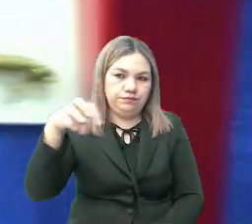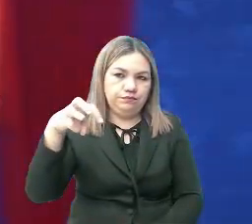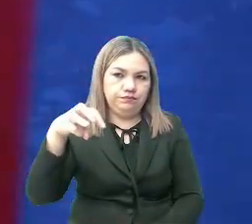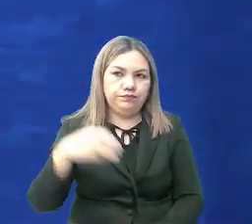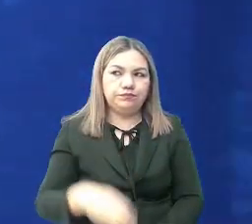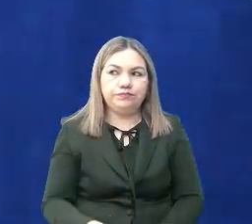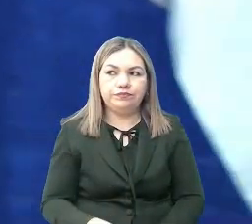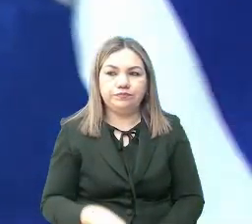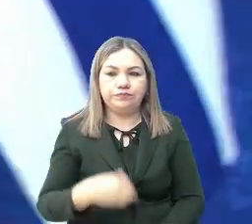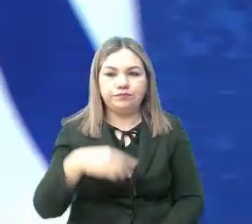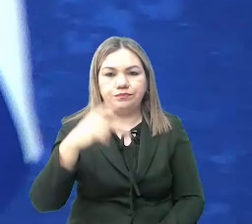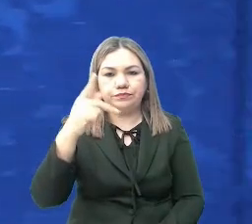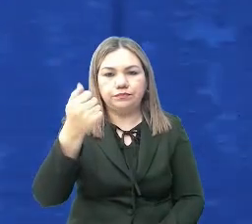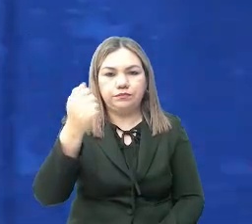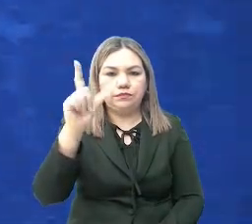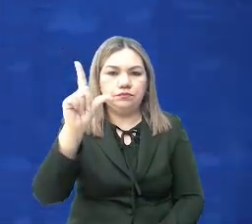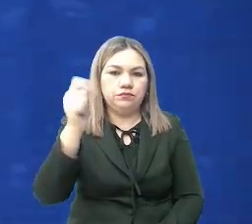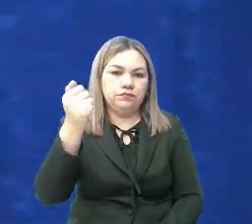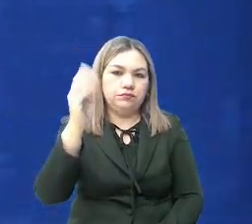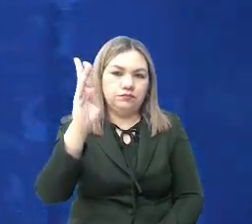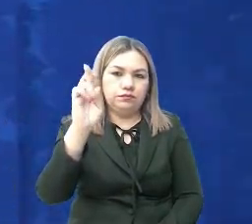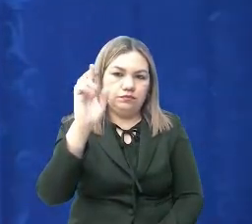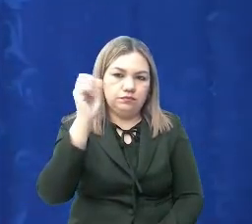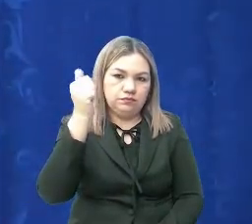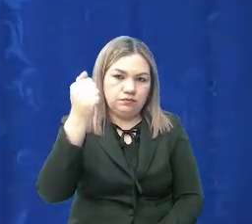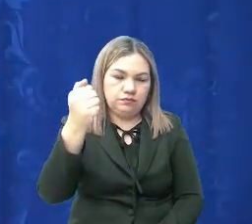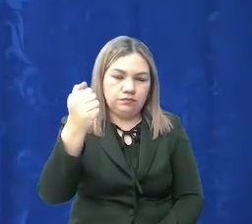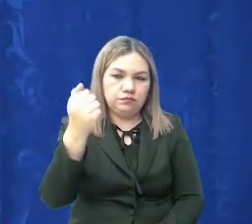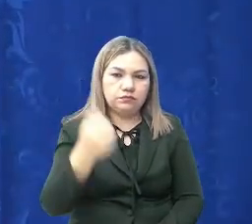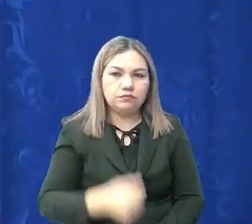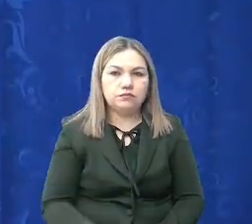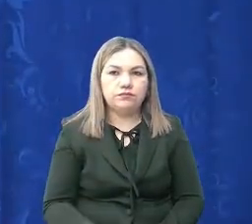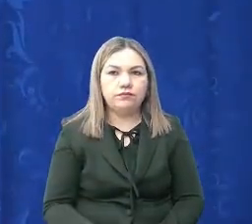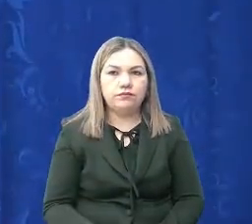Amen. Say word.